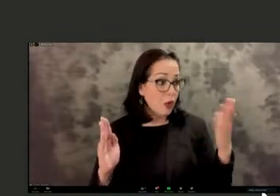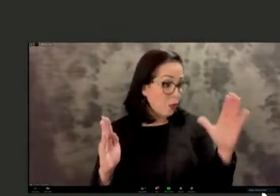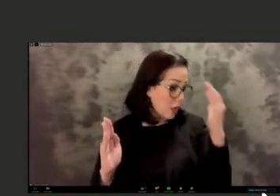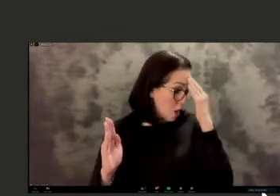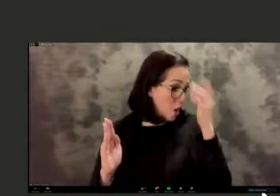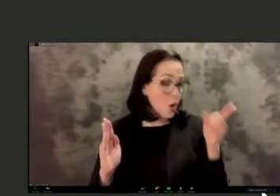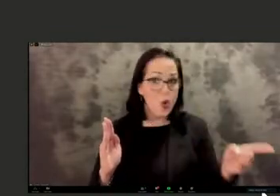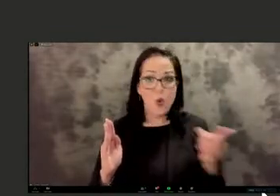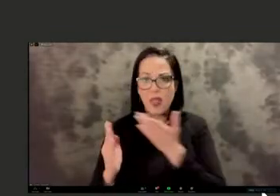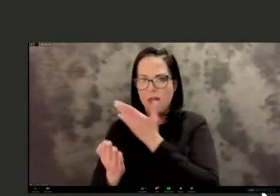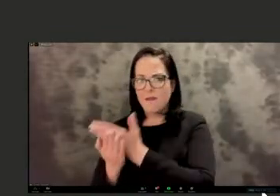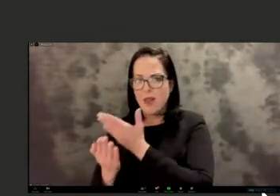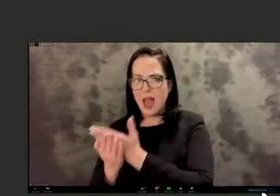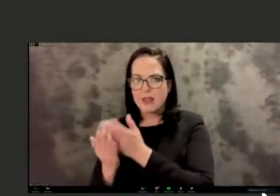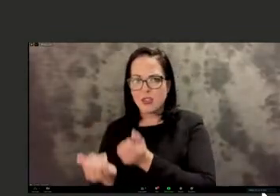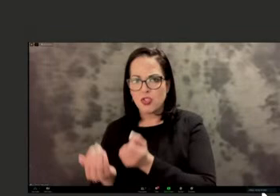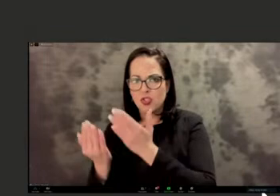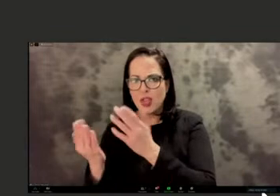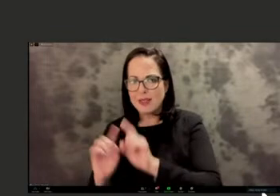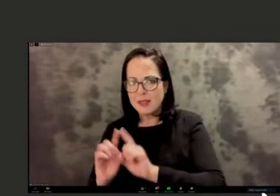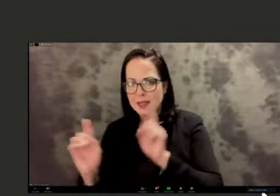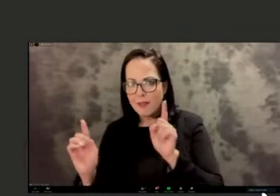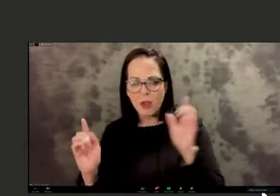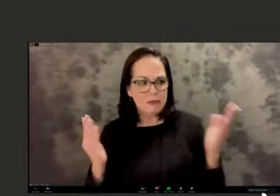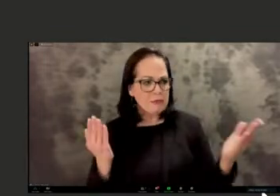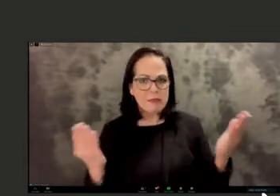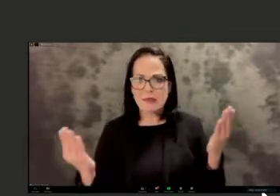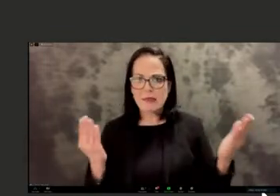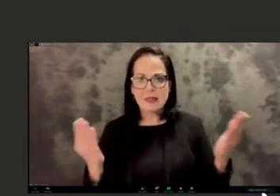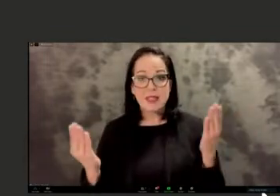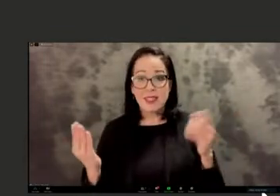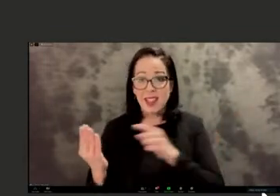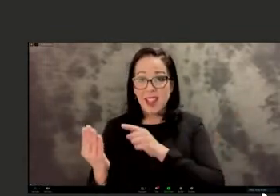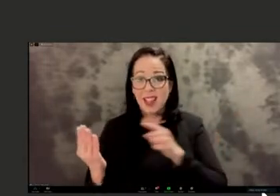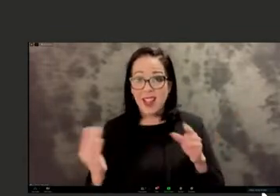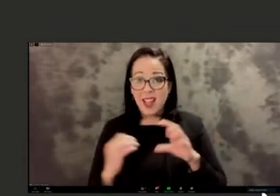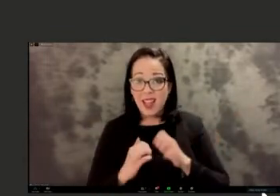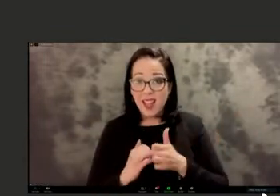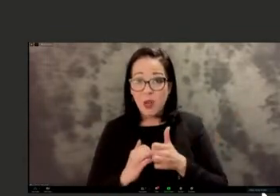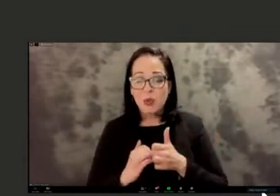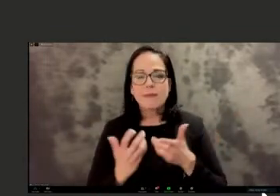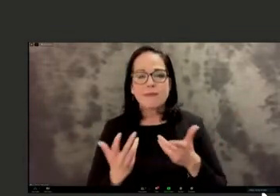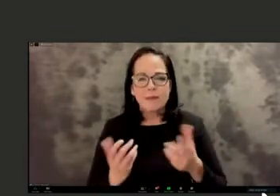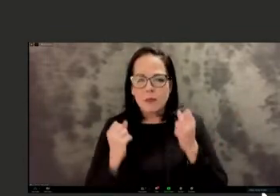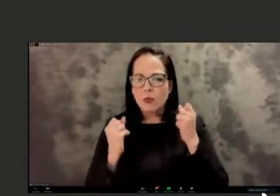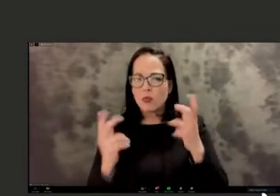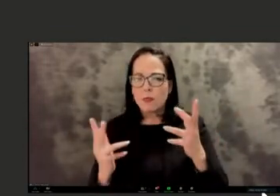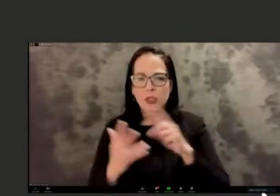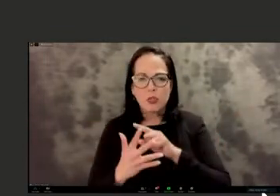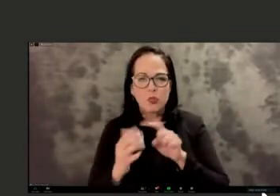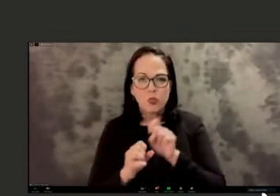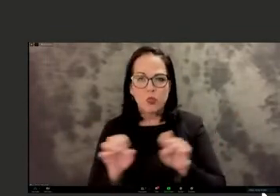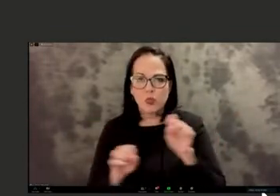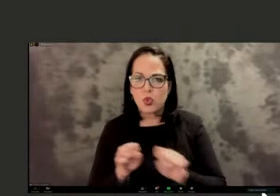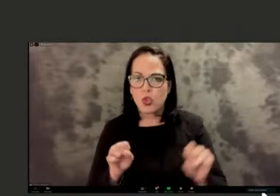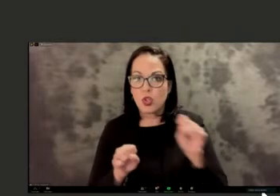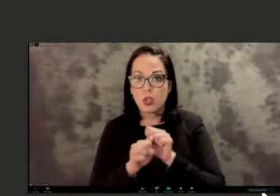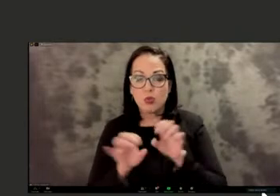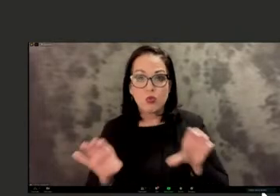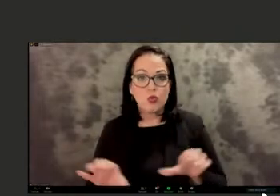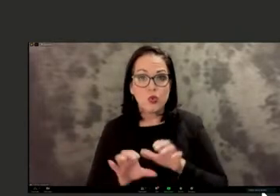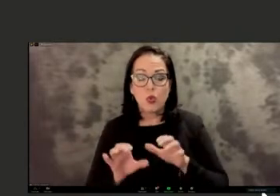suggest otherwise, there's so much work that needs to be done around very